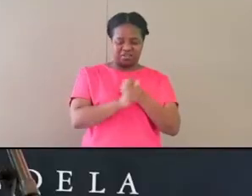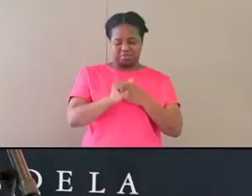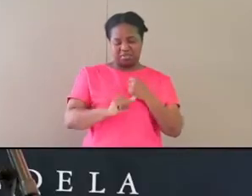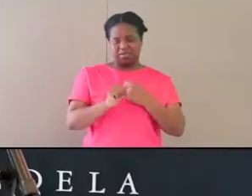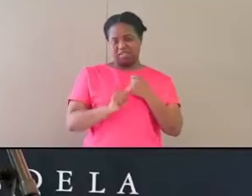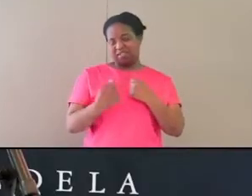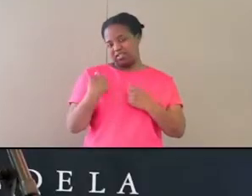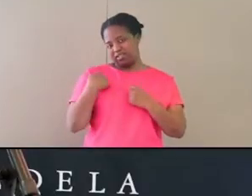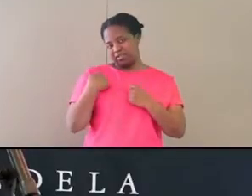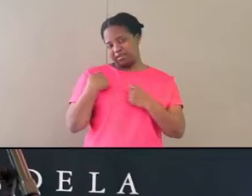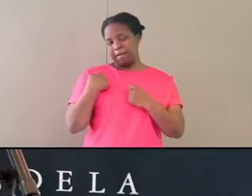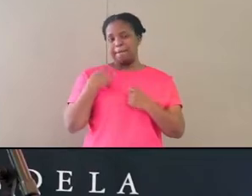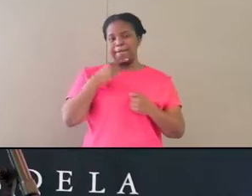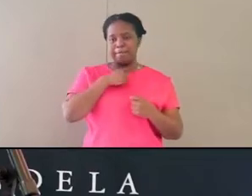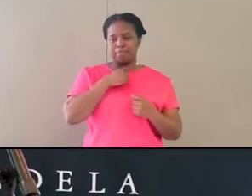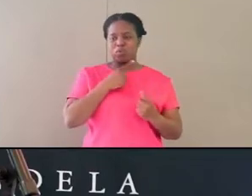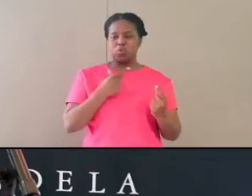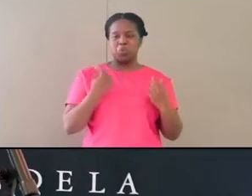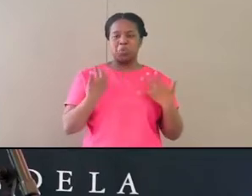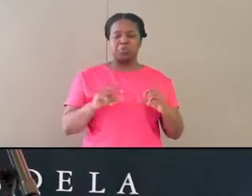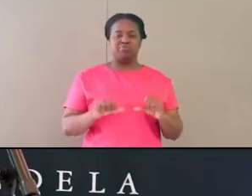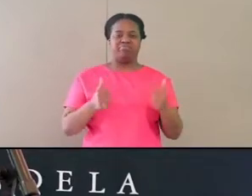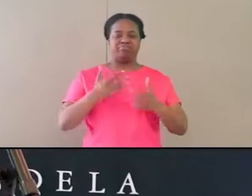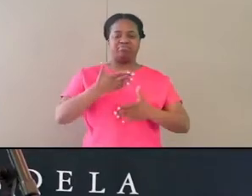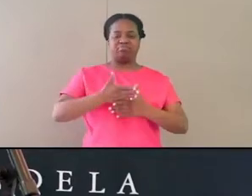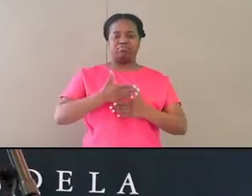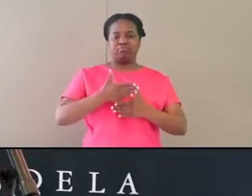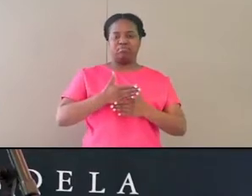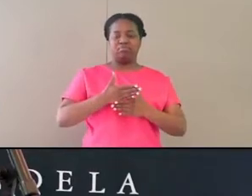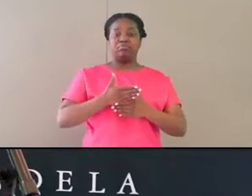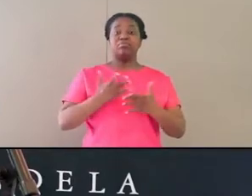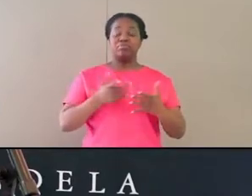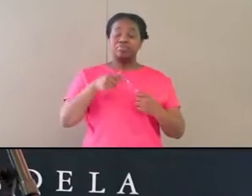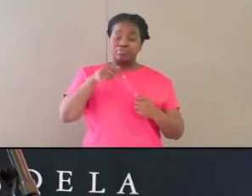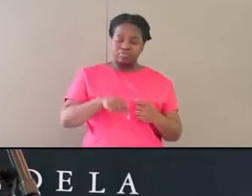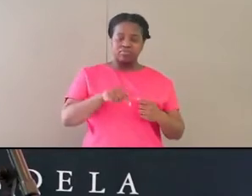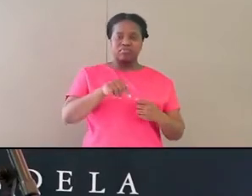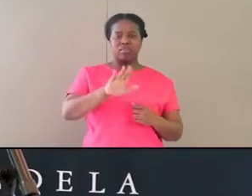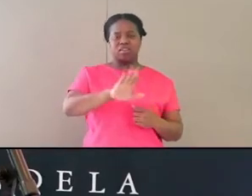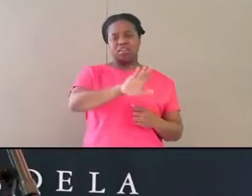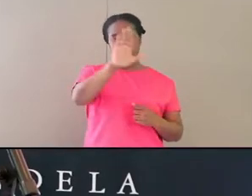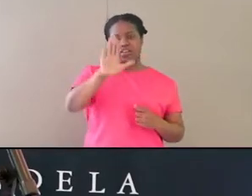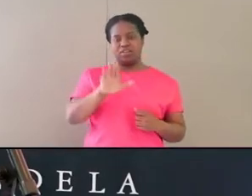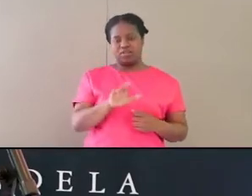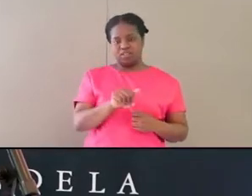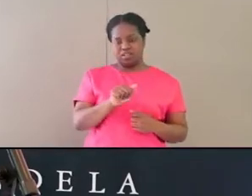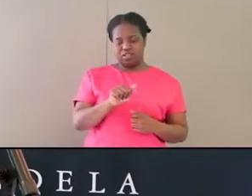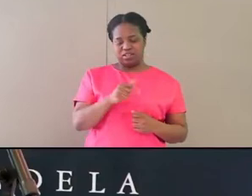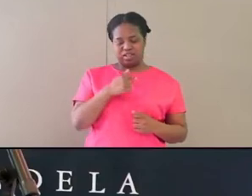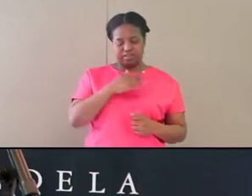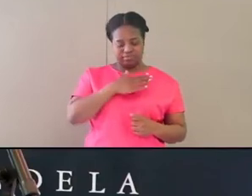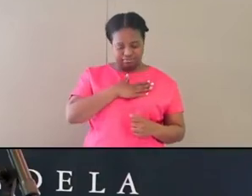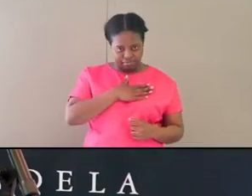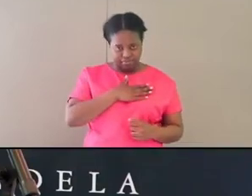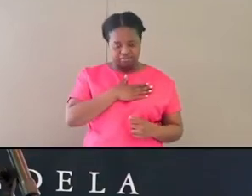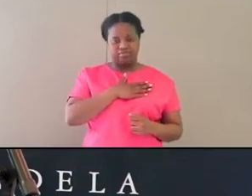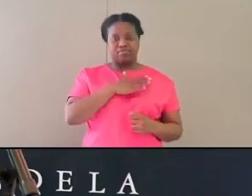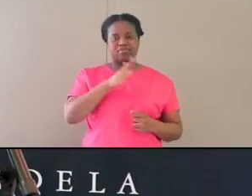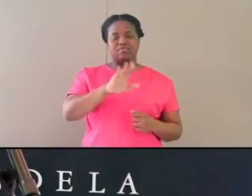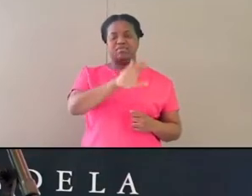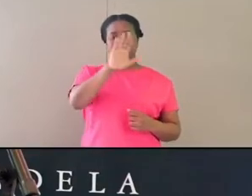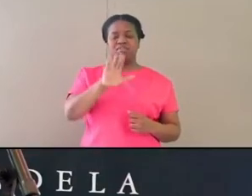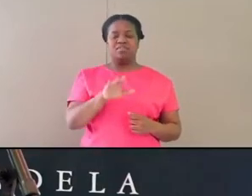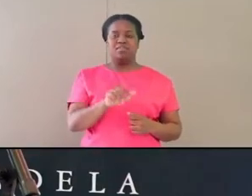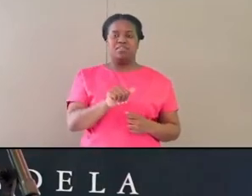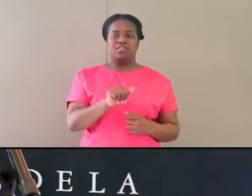because we're doing a significant piece of work on the continent and we recognize across the continent when it